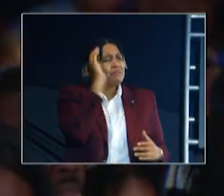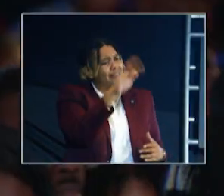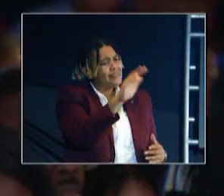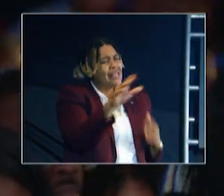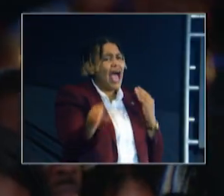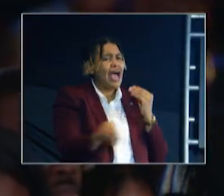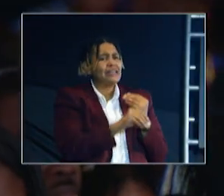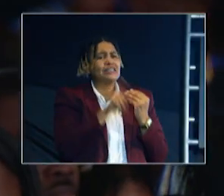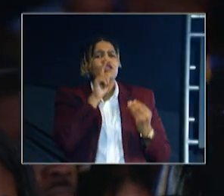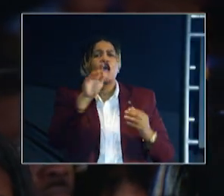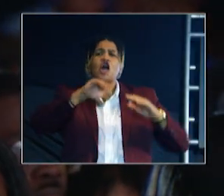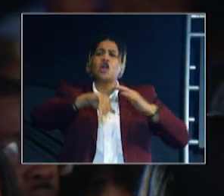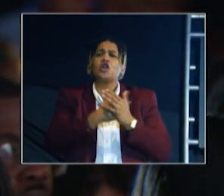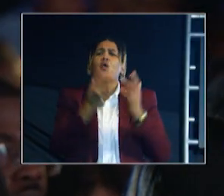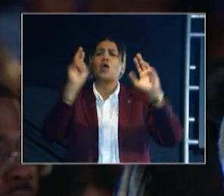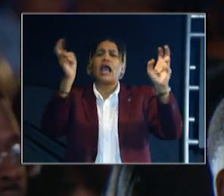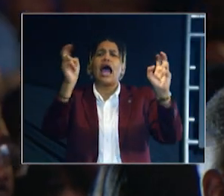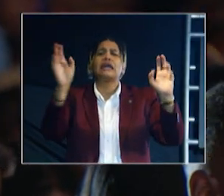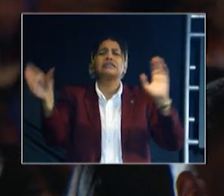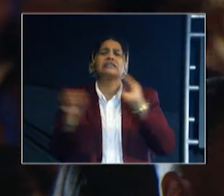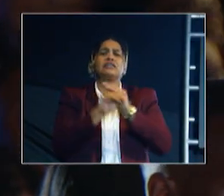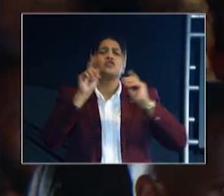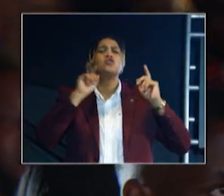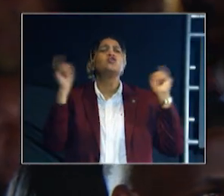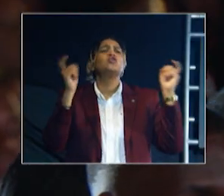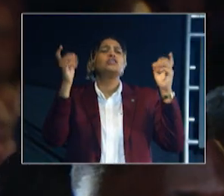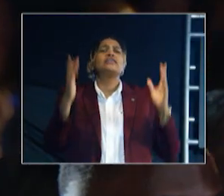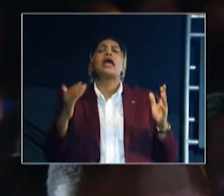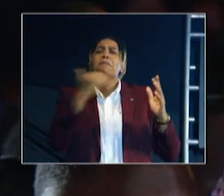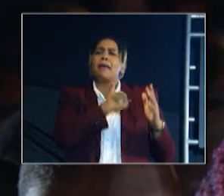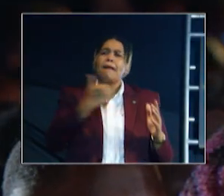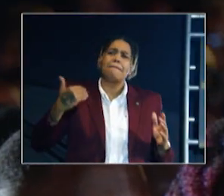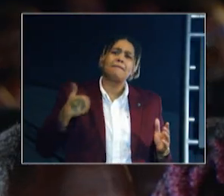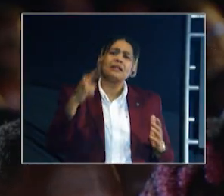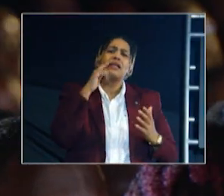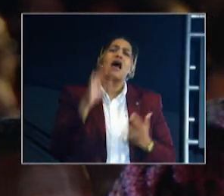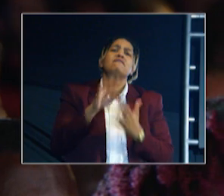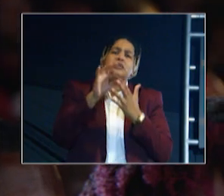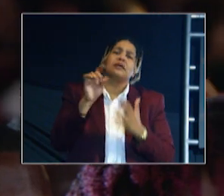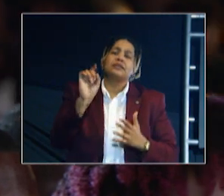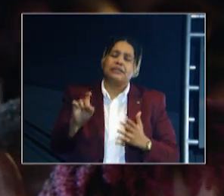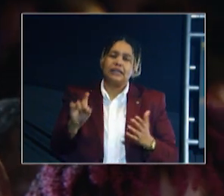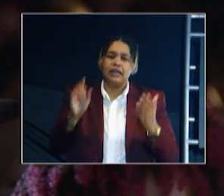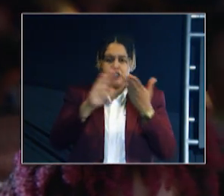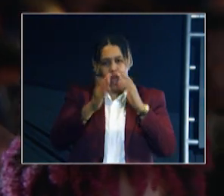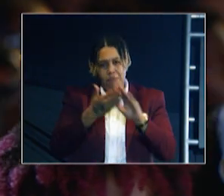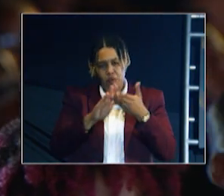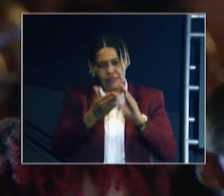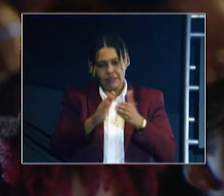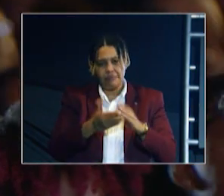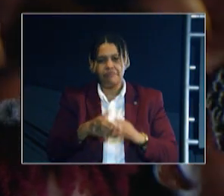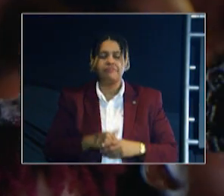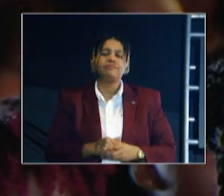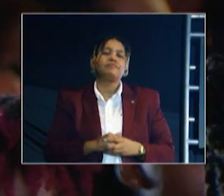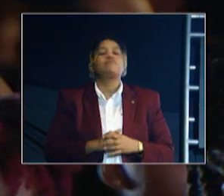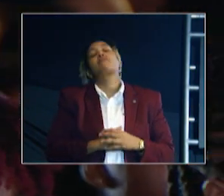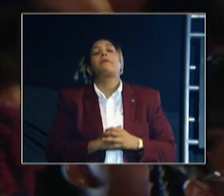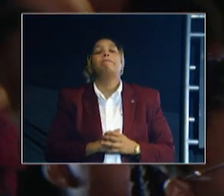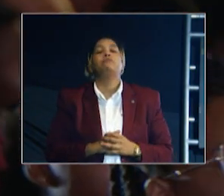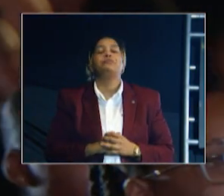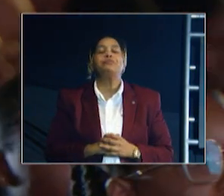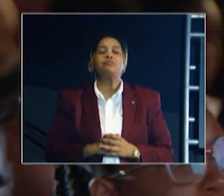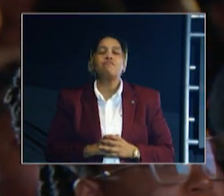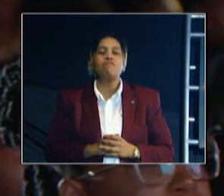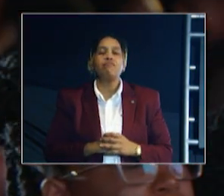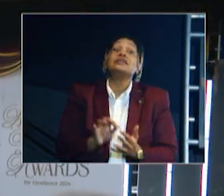the addition of a new category to celebrate members of the special needs community. Or Jamaicans